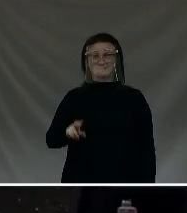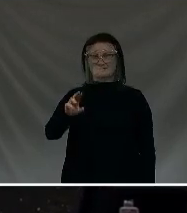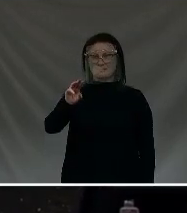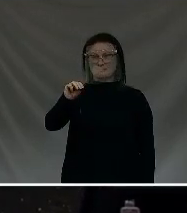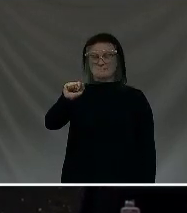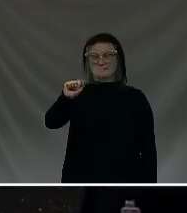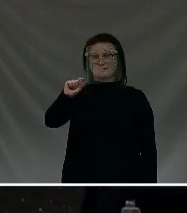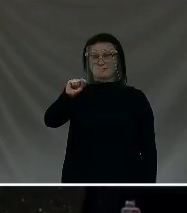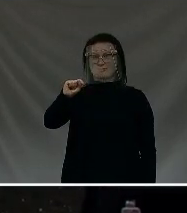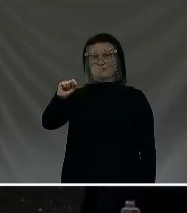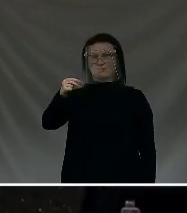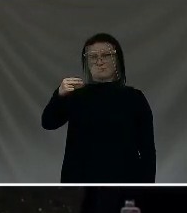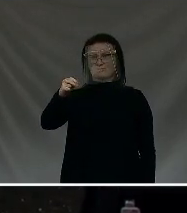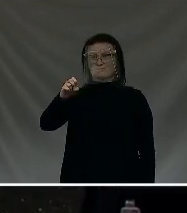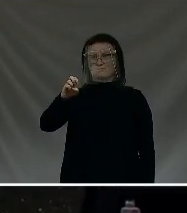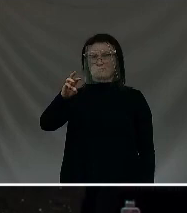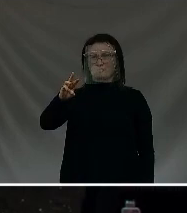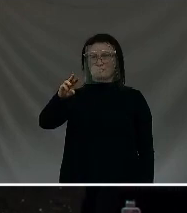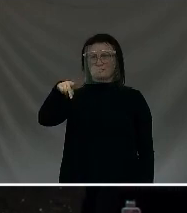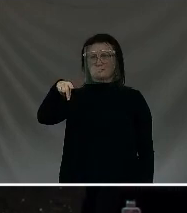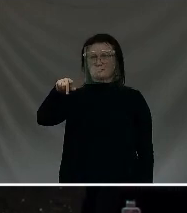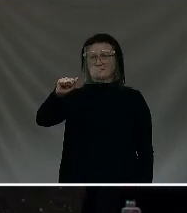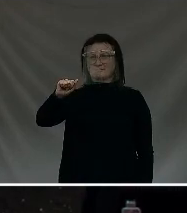Matthew Glaybeck.